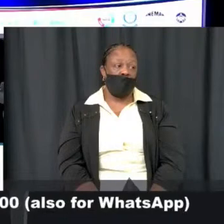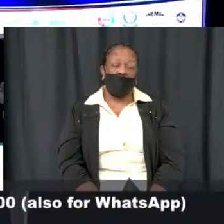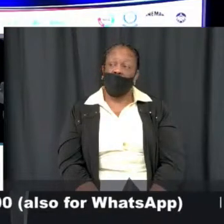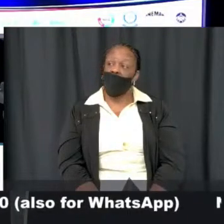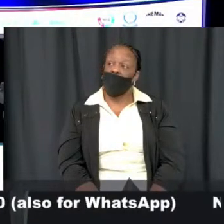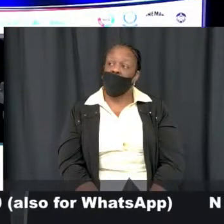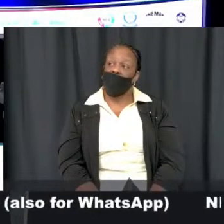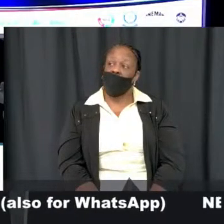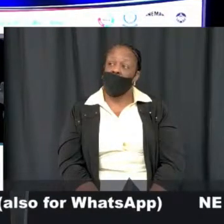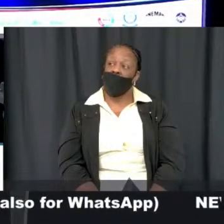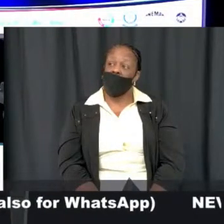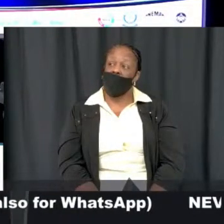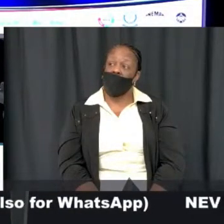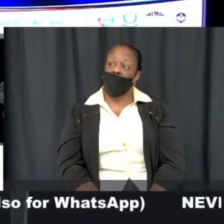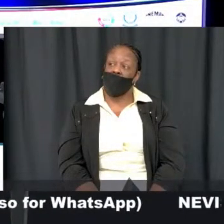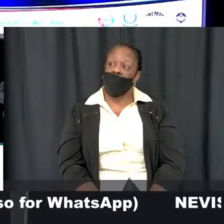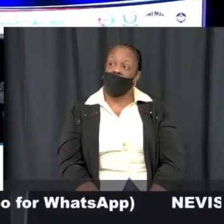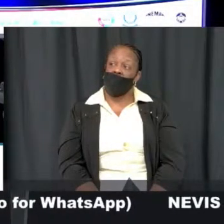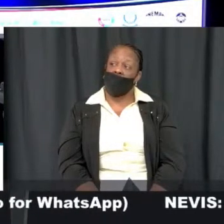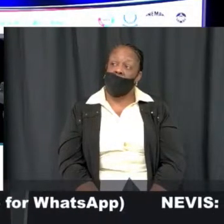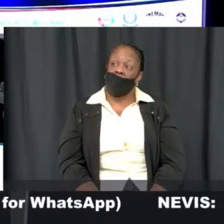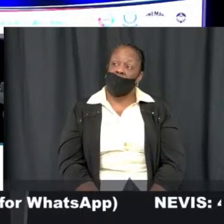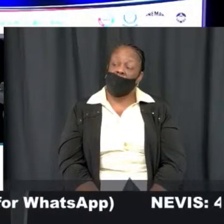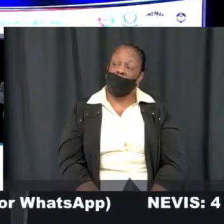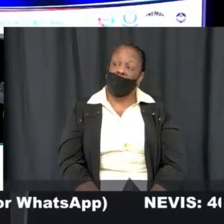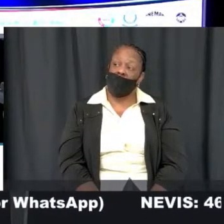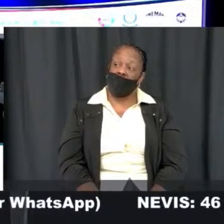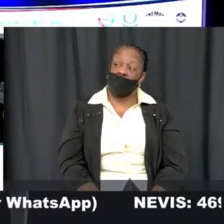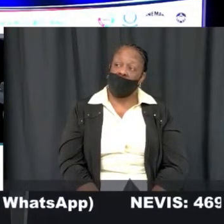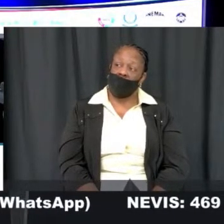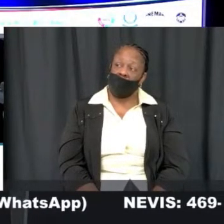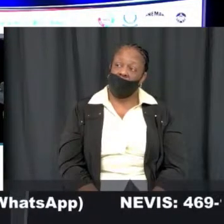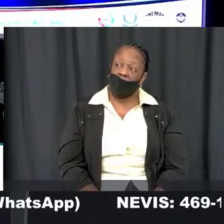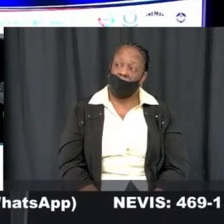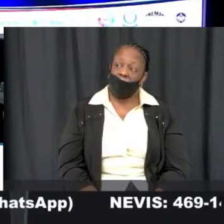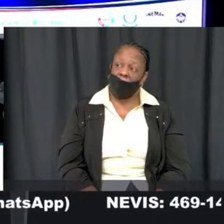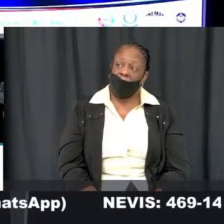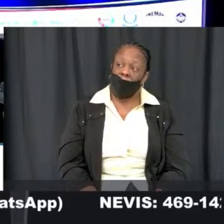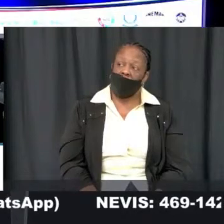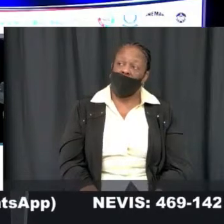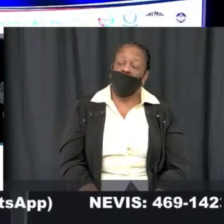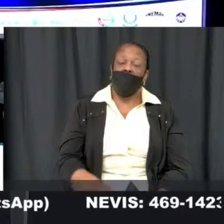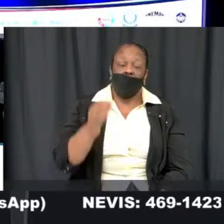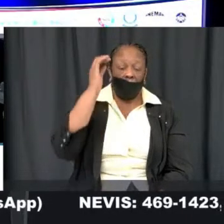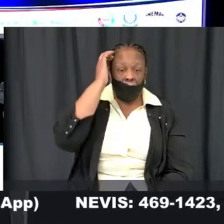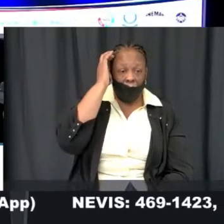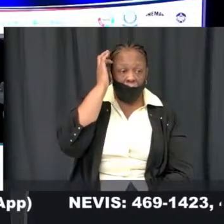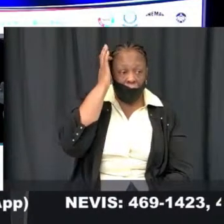There is a stay-at-home order for the public sector